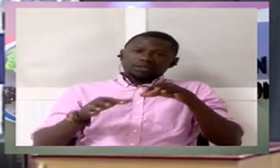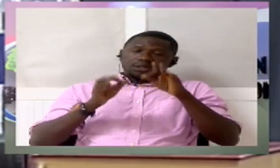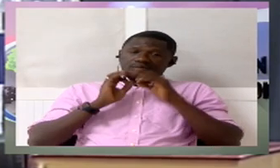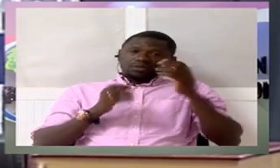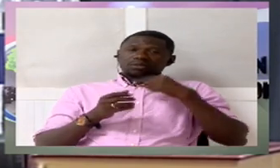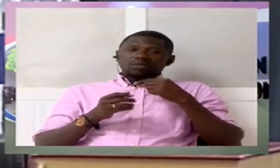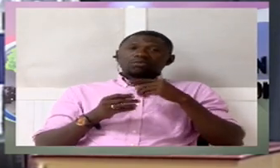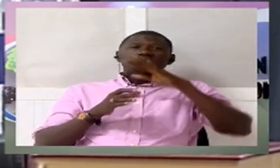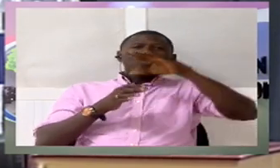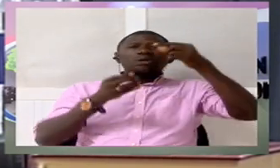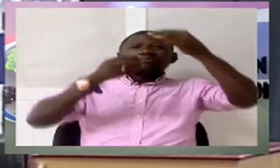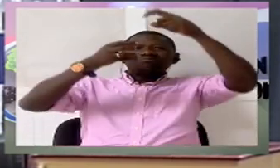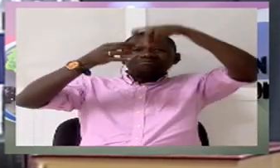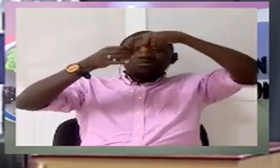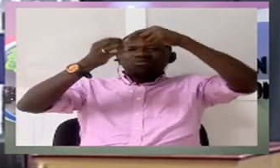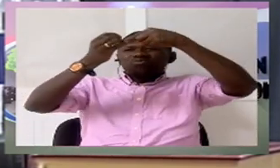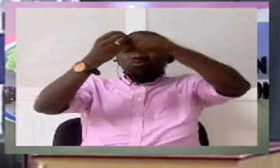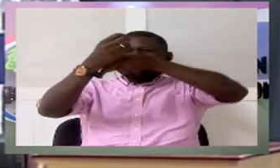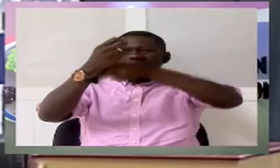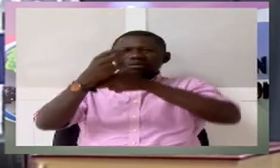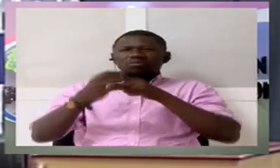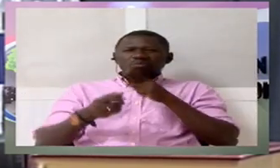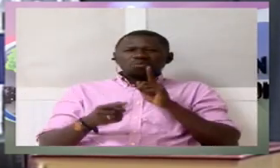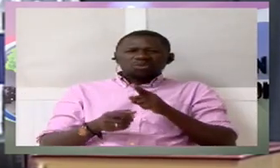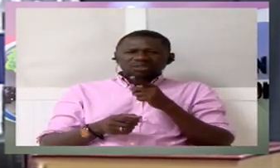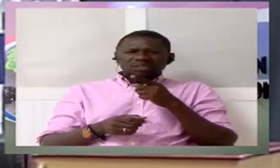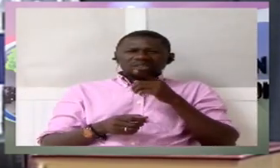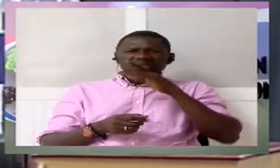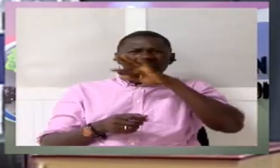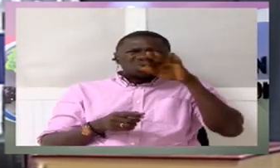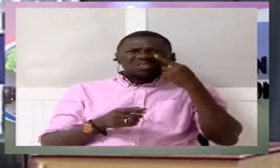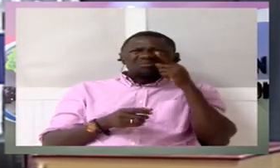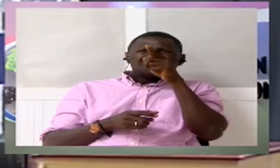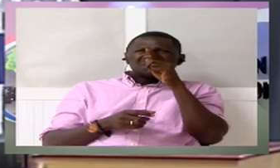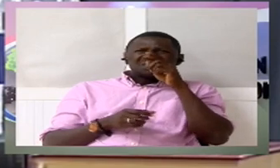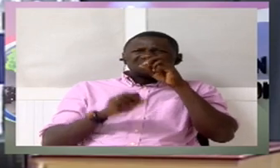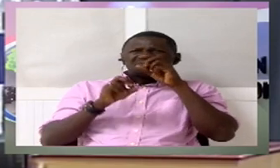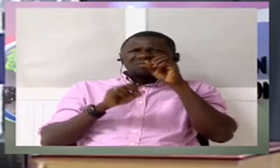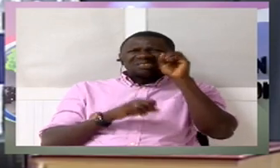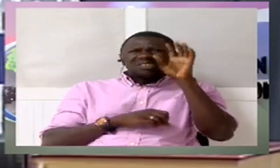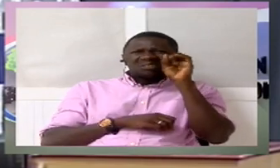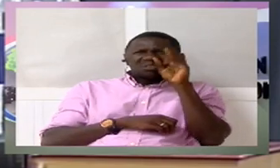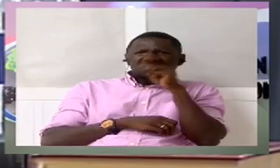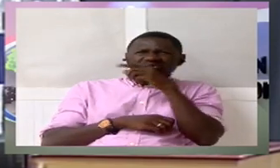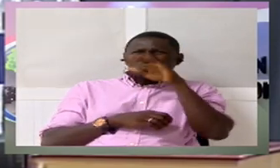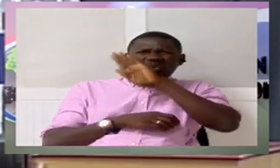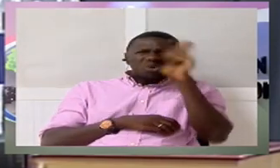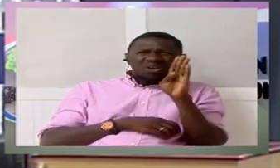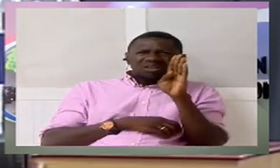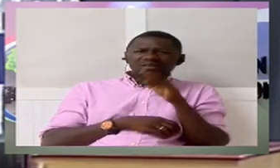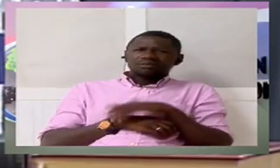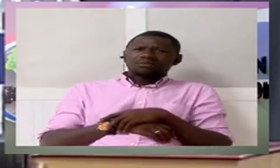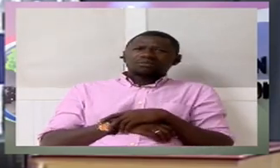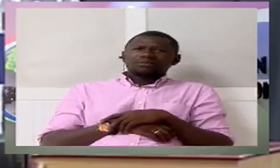in drips to put on him. But jioning be yelorine. But the liquid was yellowish. Baba koiko Munem